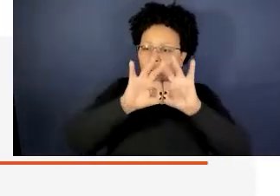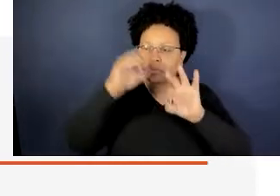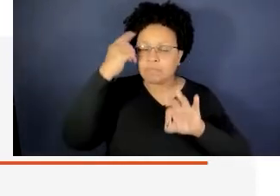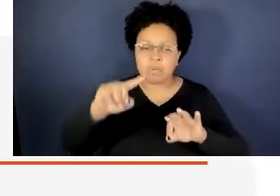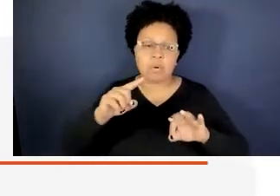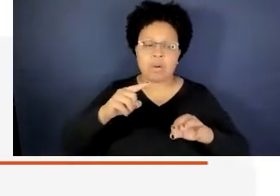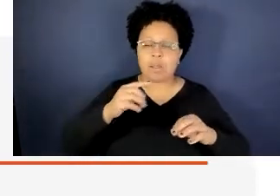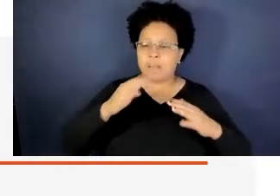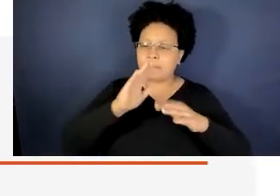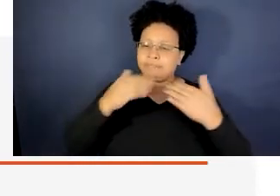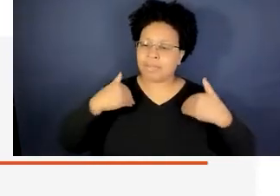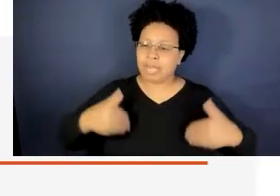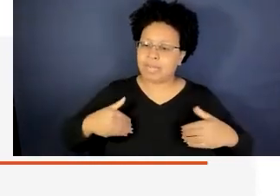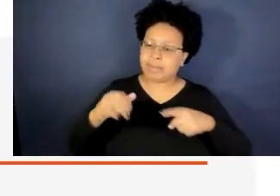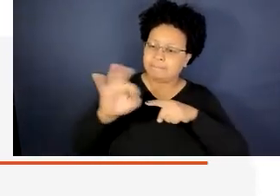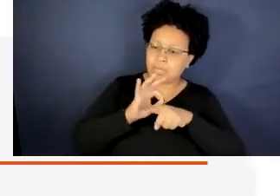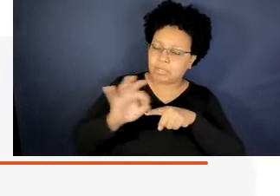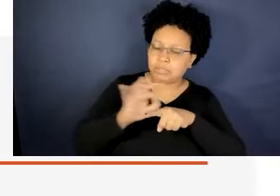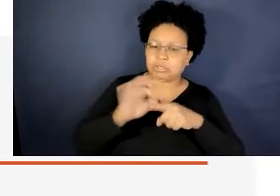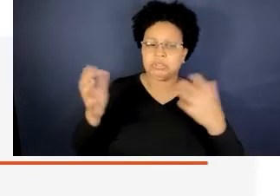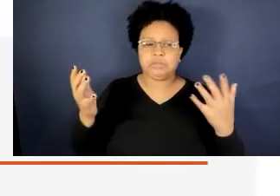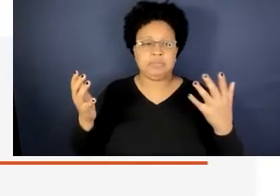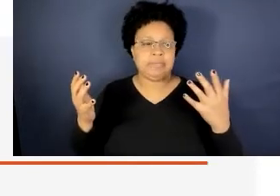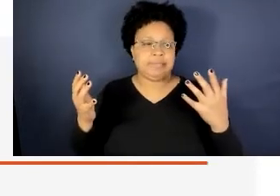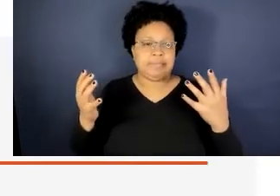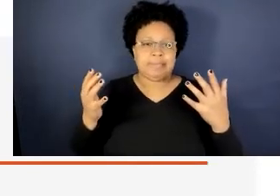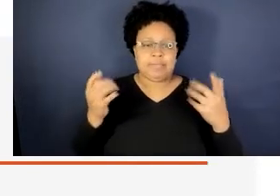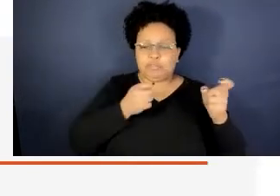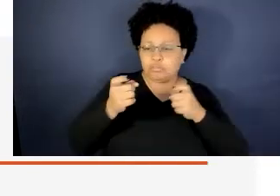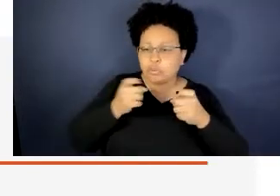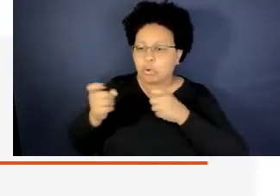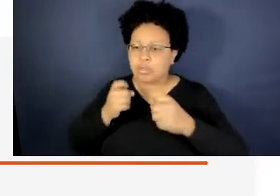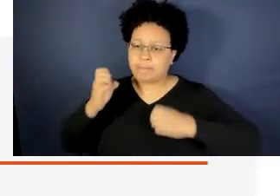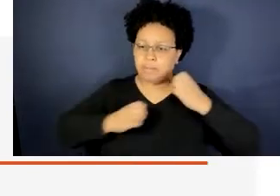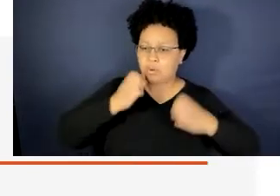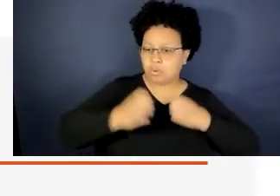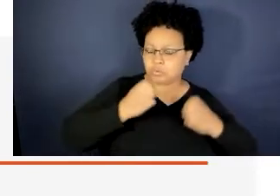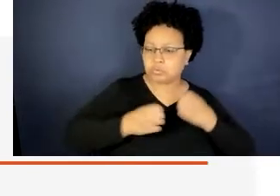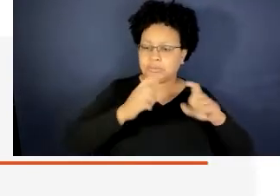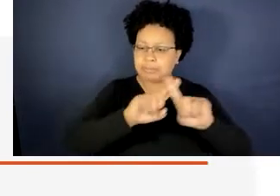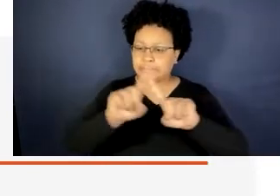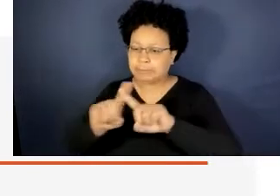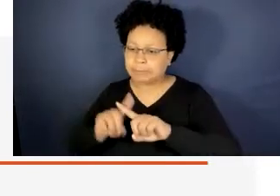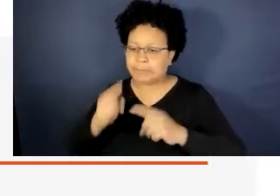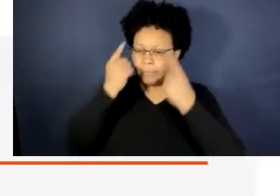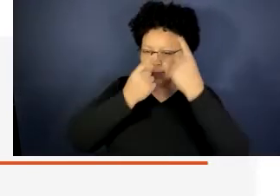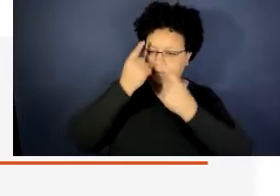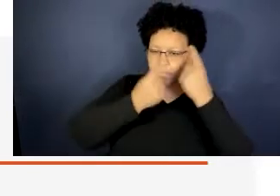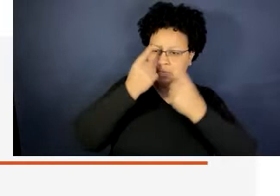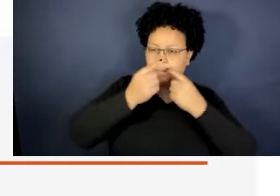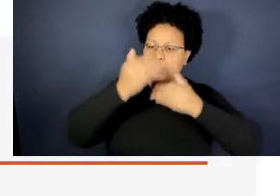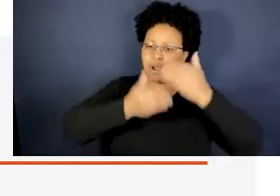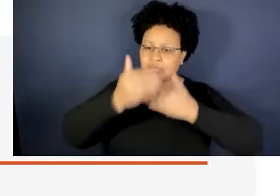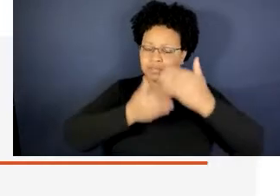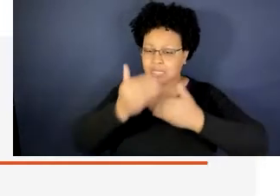axis, and your frontal lobe, where your prefrontal cortex is. All of that is the neurological piece of how trauma impacts those regions